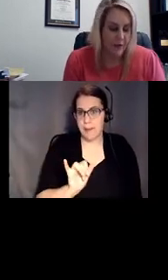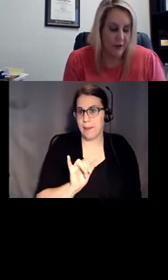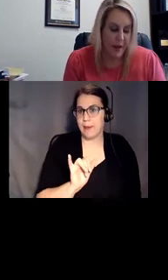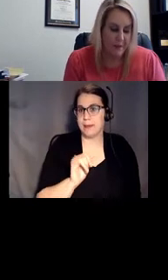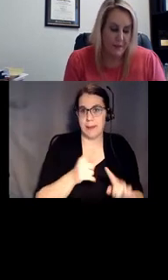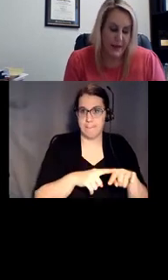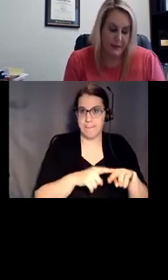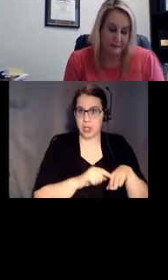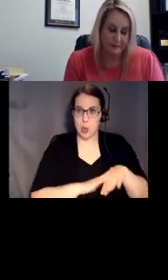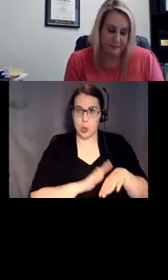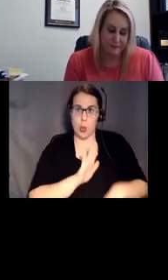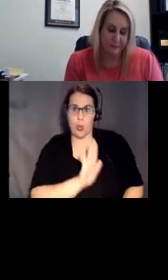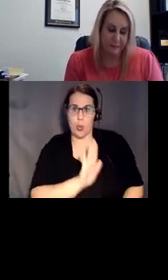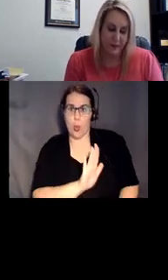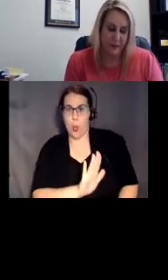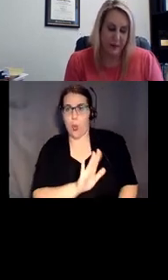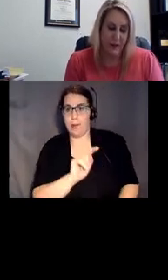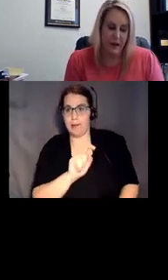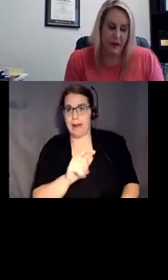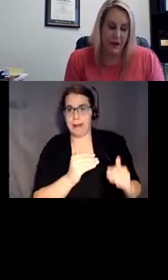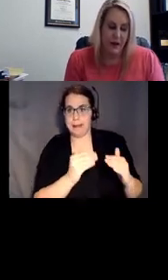bracket, whatever that may be.